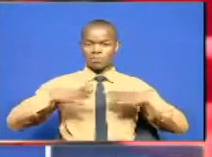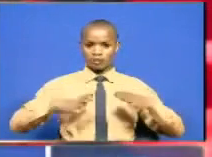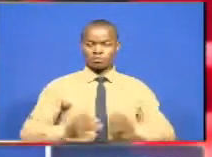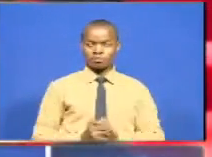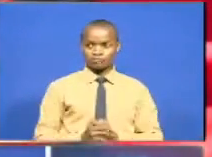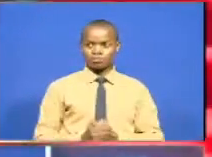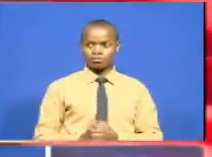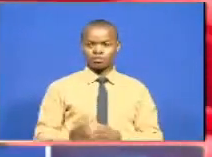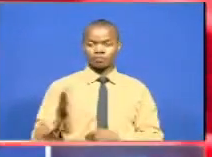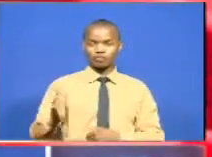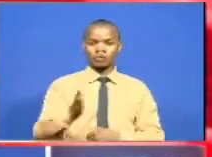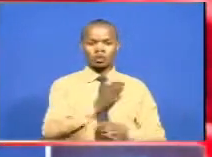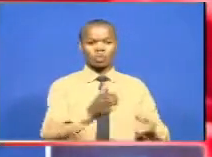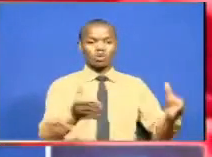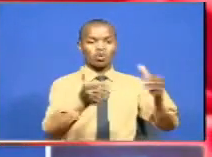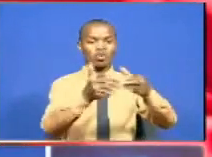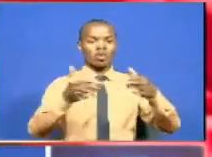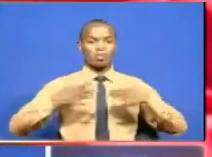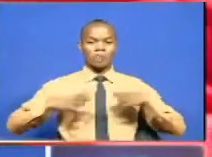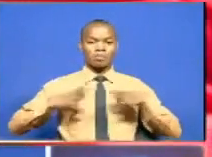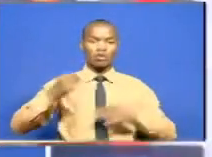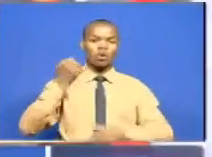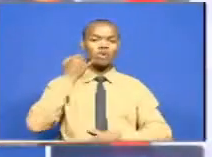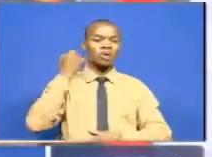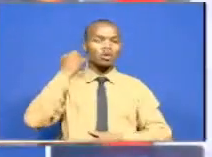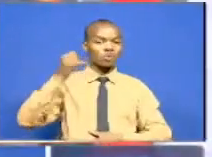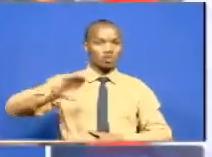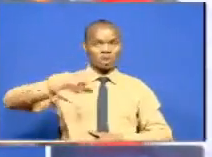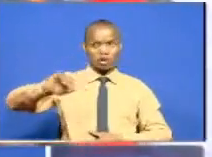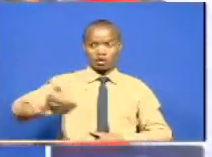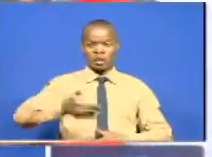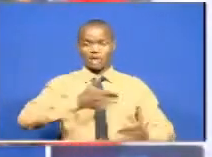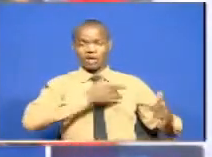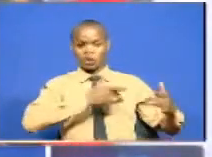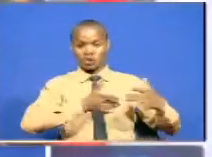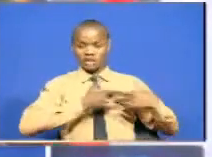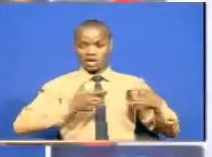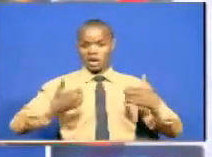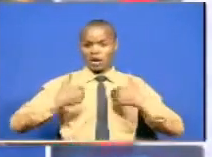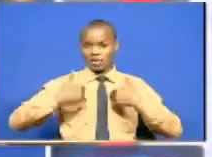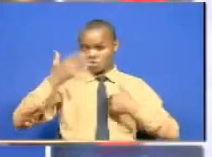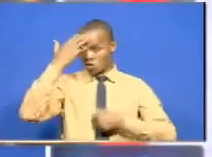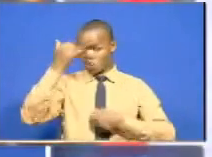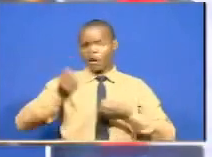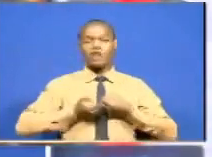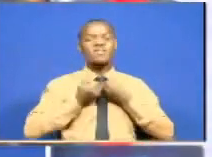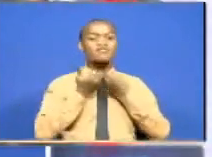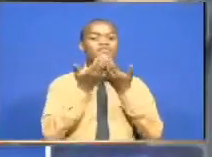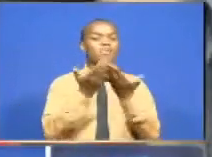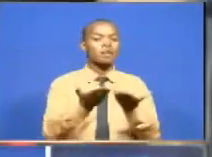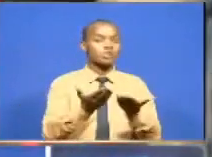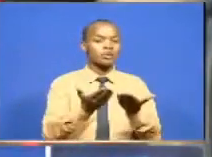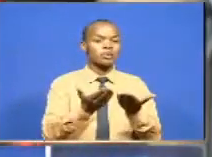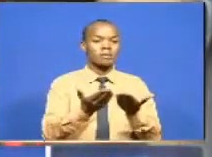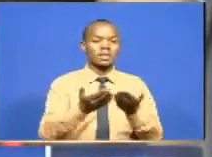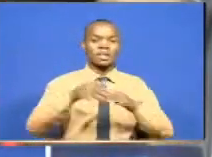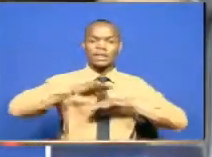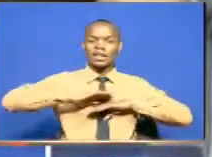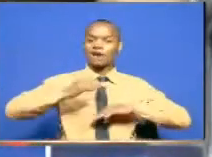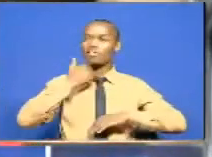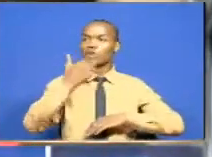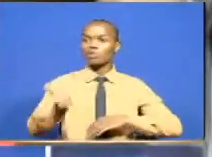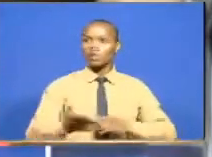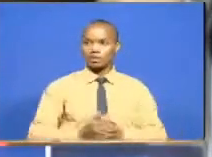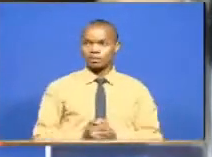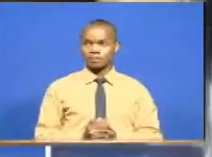Meanwhile, a section of residents in Nakuru County have raised concern over lack of adequate information on the referendum drive. Tunapata wakati